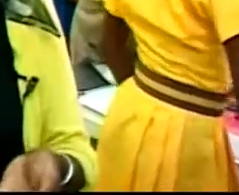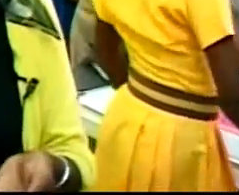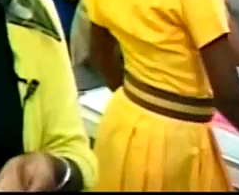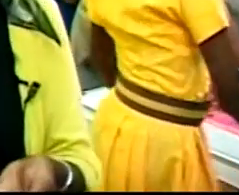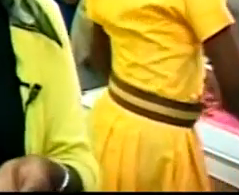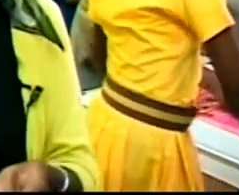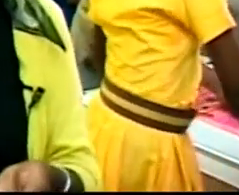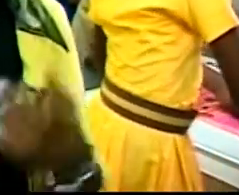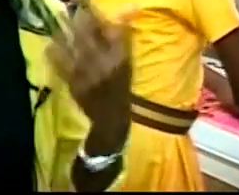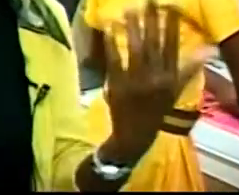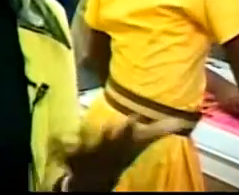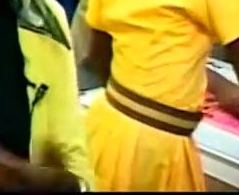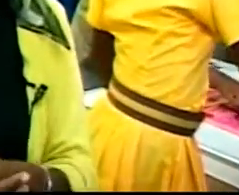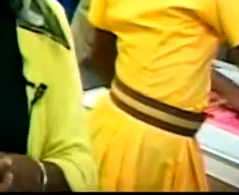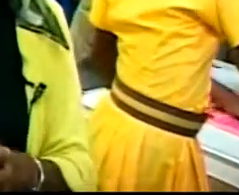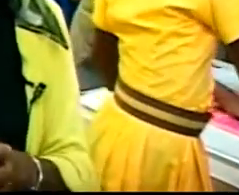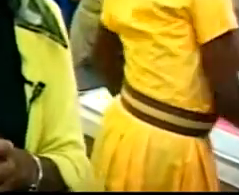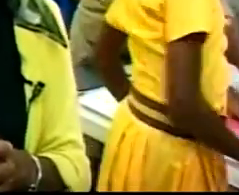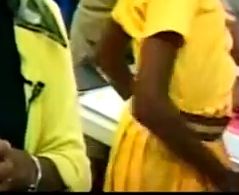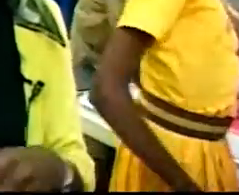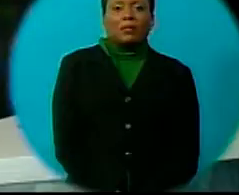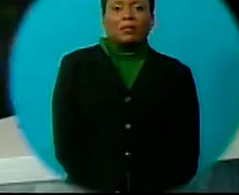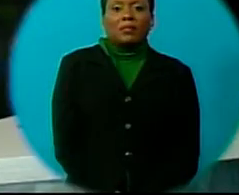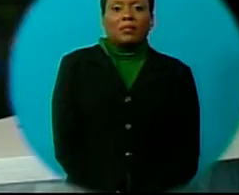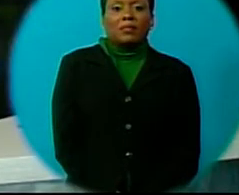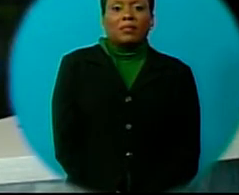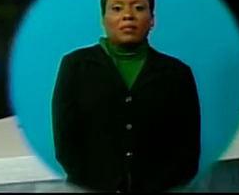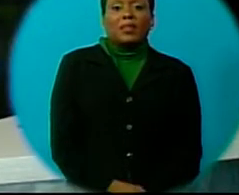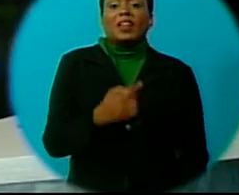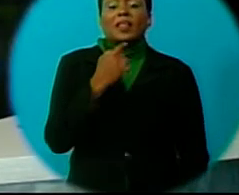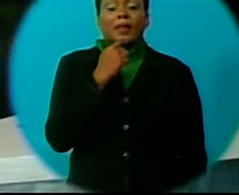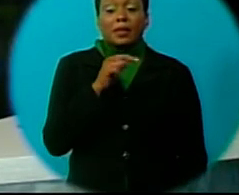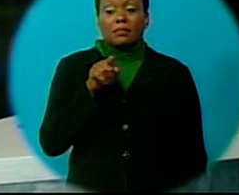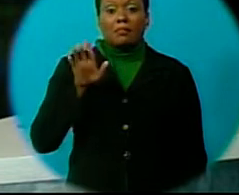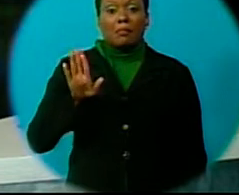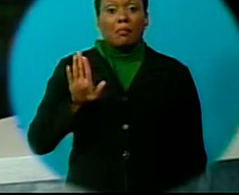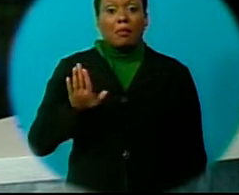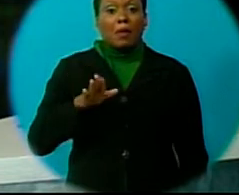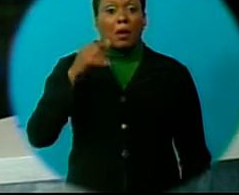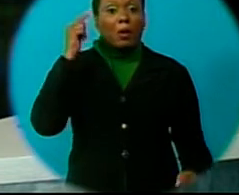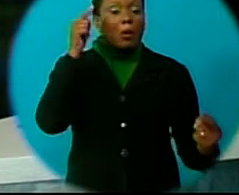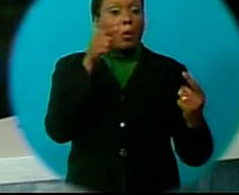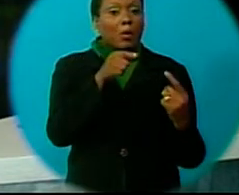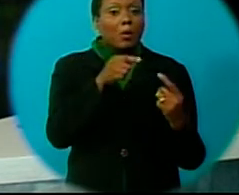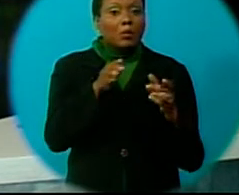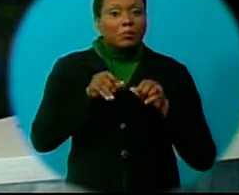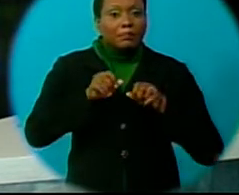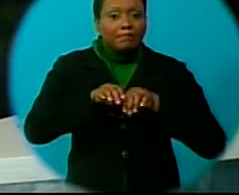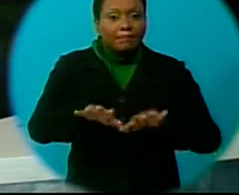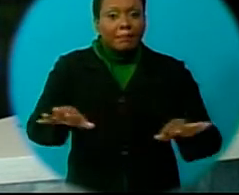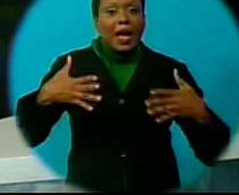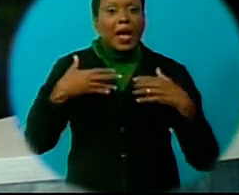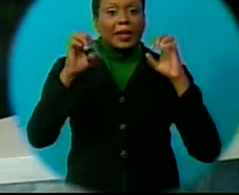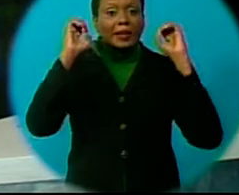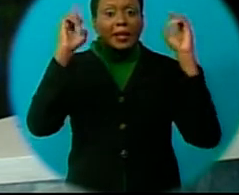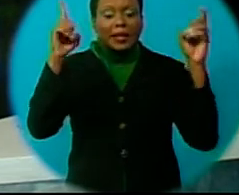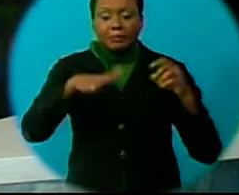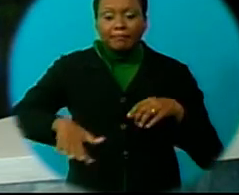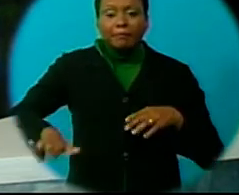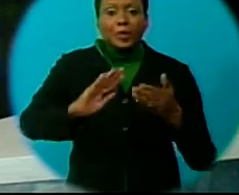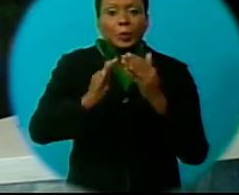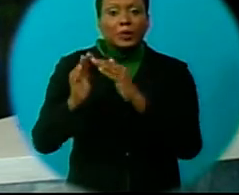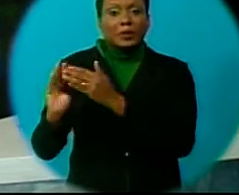to prevent non-chemical diseases in children across Barbados. Ms. Johns says her main goal, however, is to spread health education